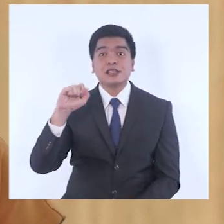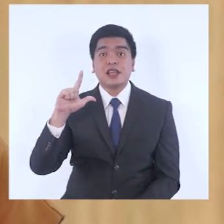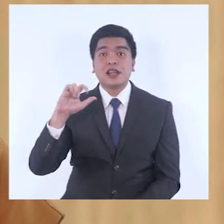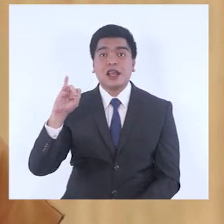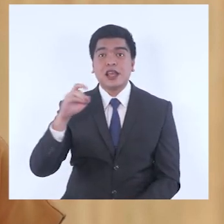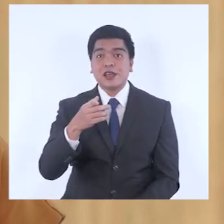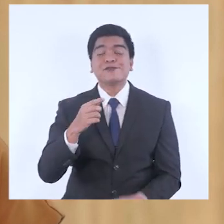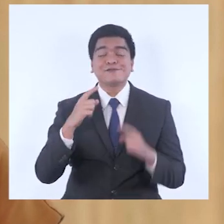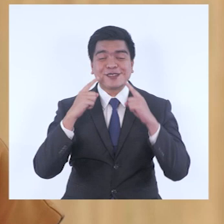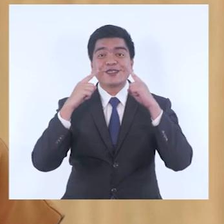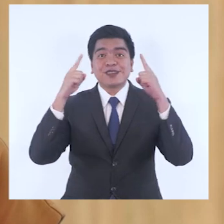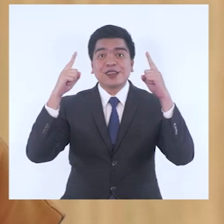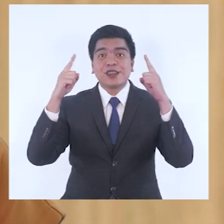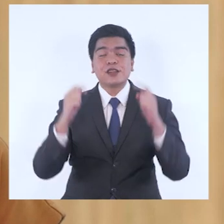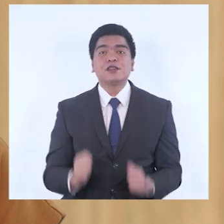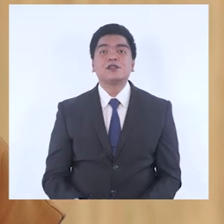Christian brethren.